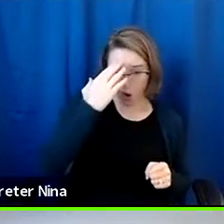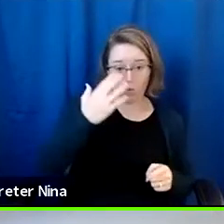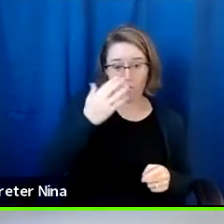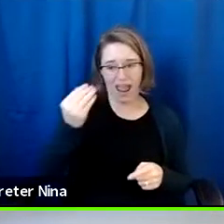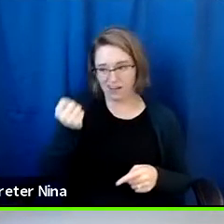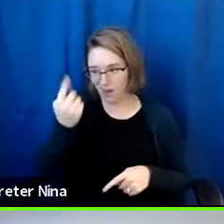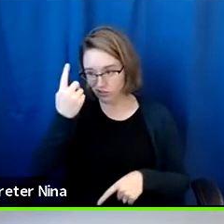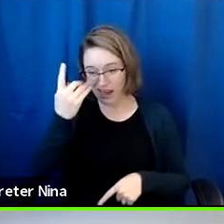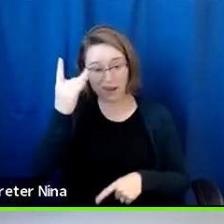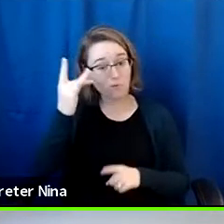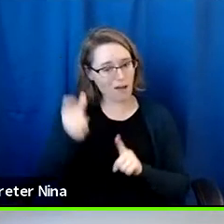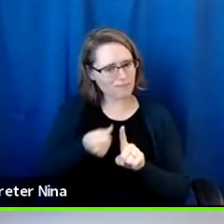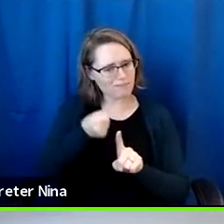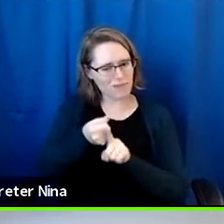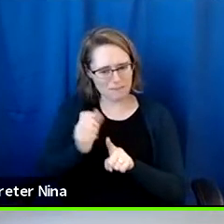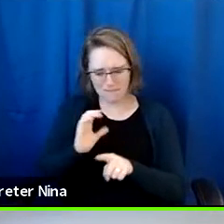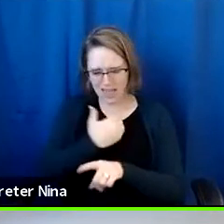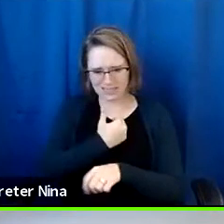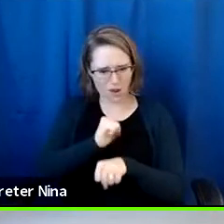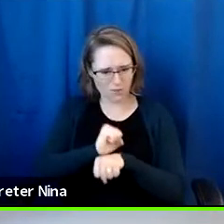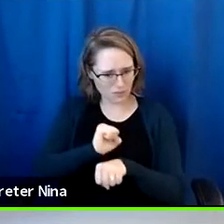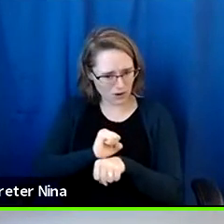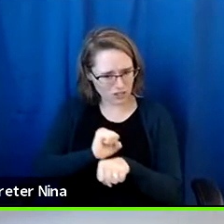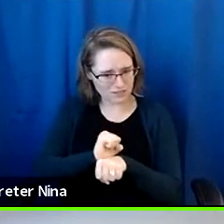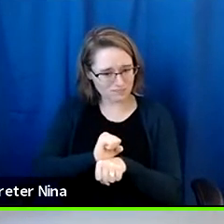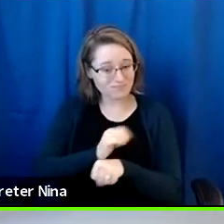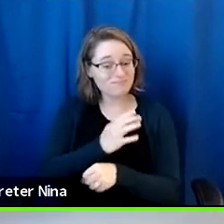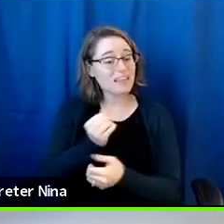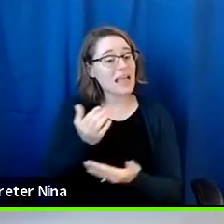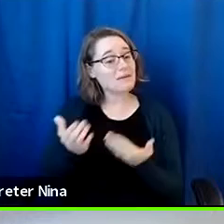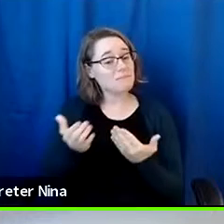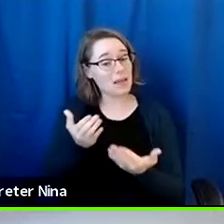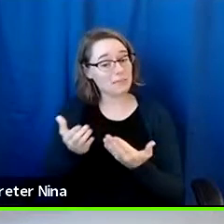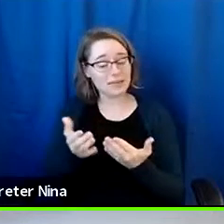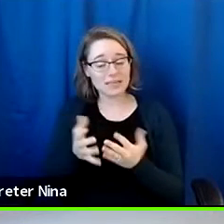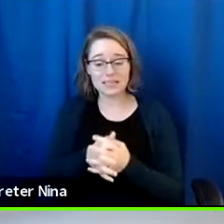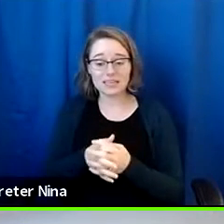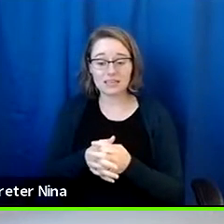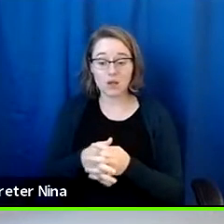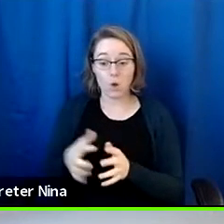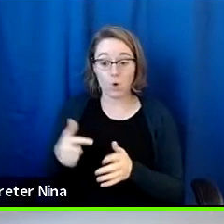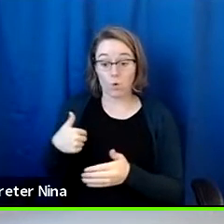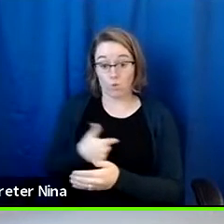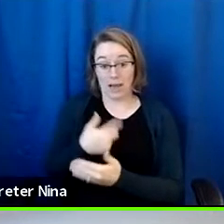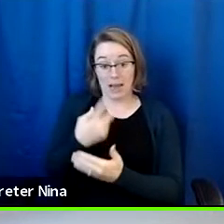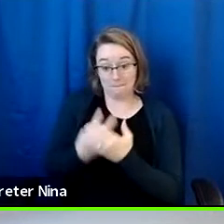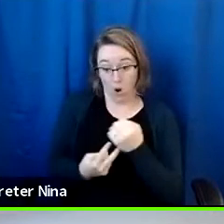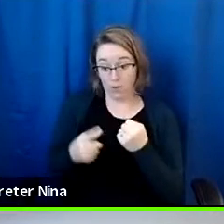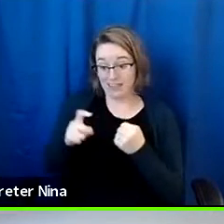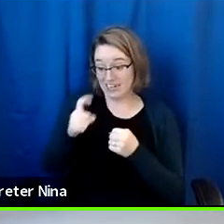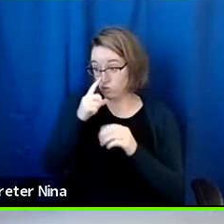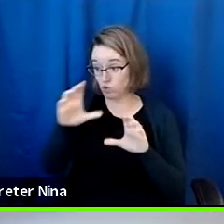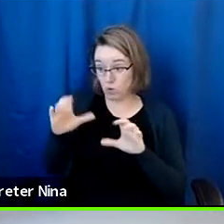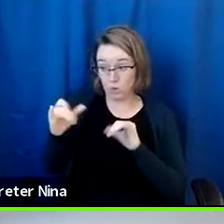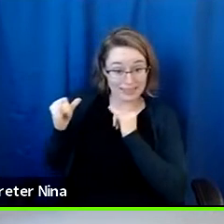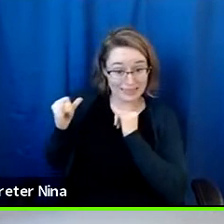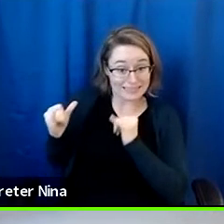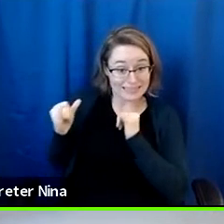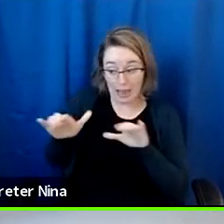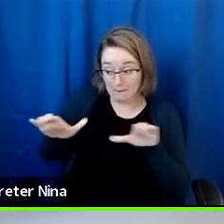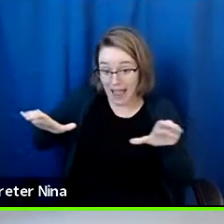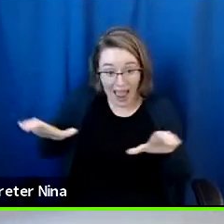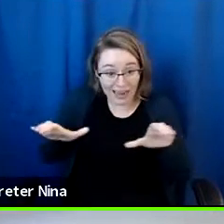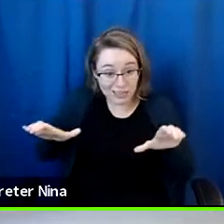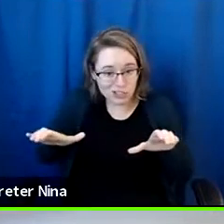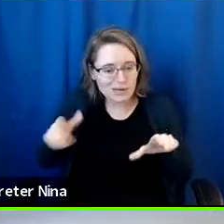it impacts the work that we do. And it may be that we both need to do the same thing, but we have to